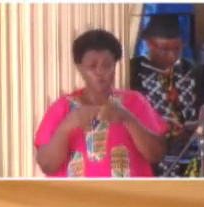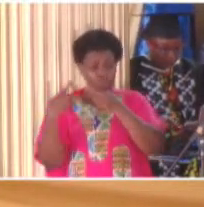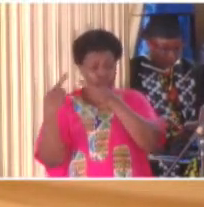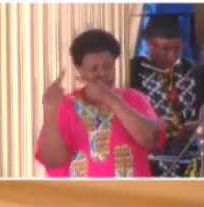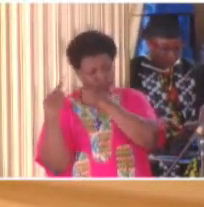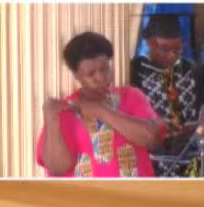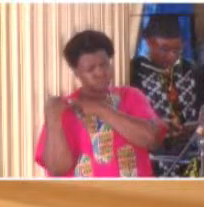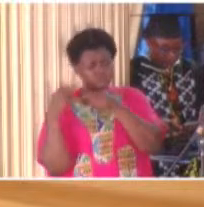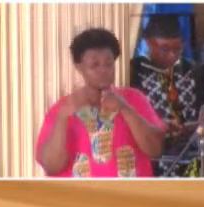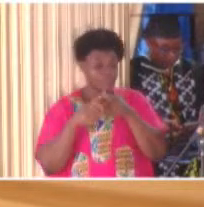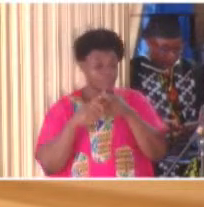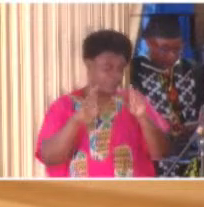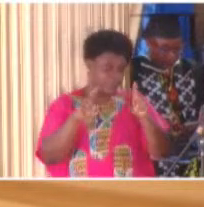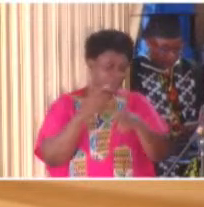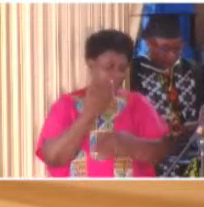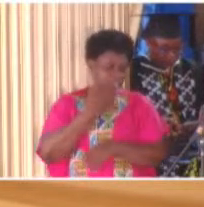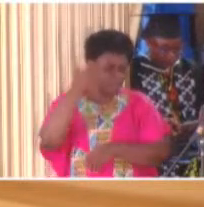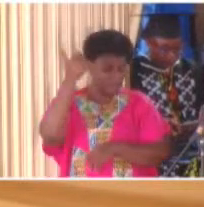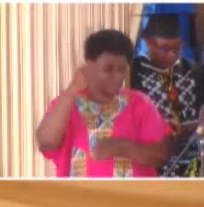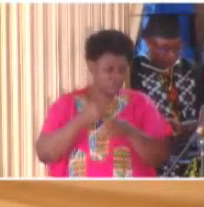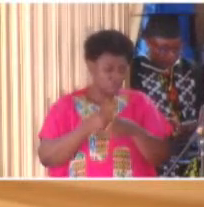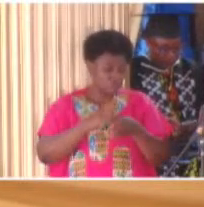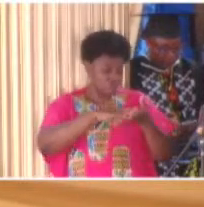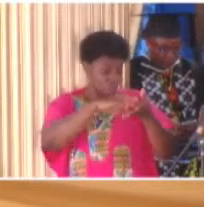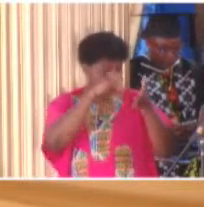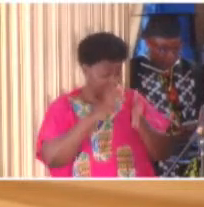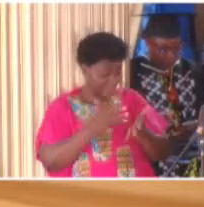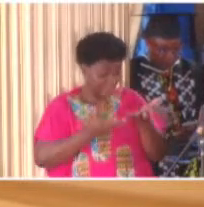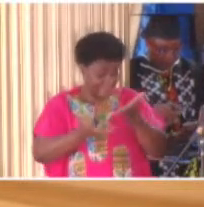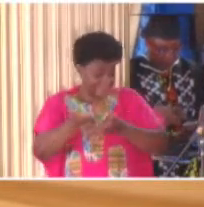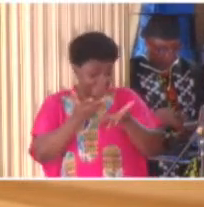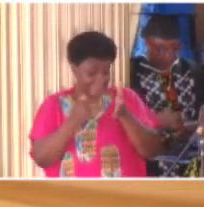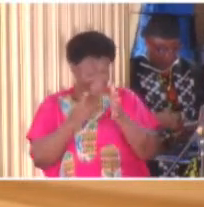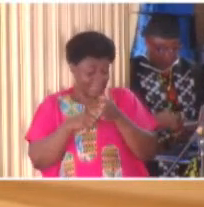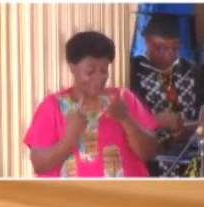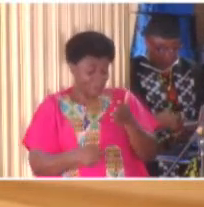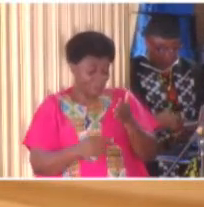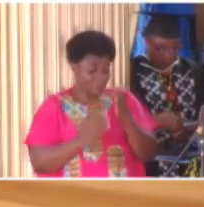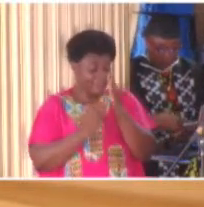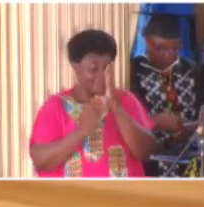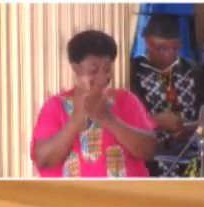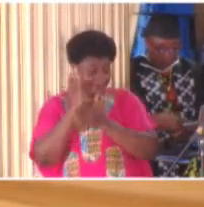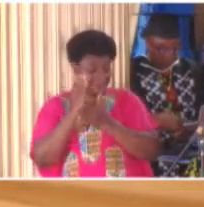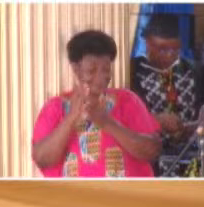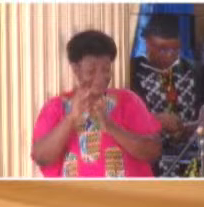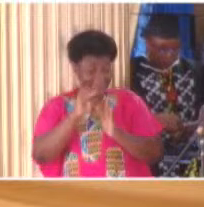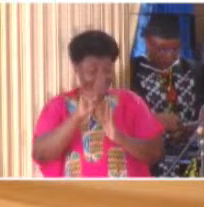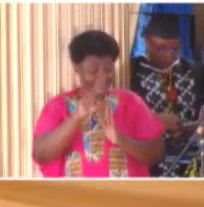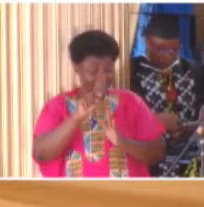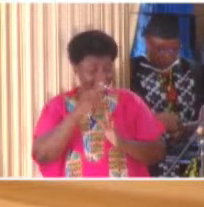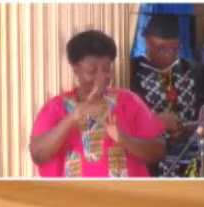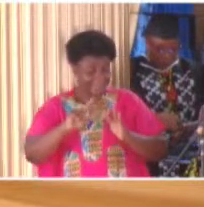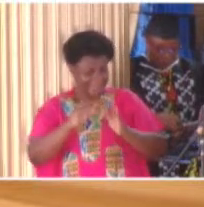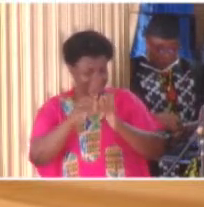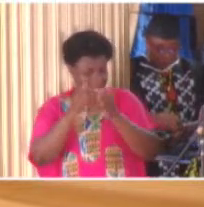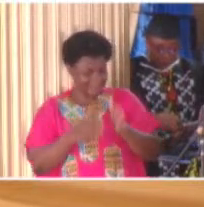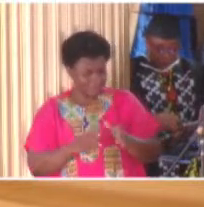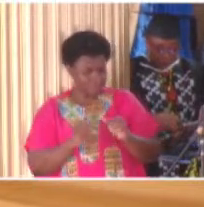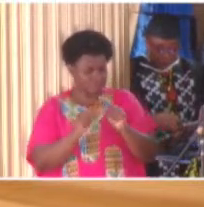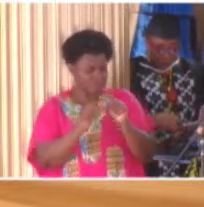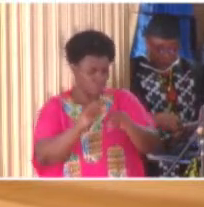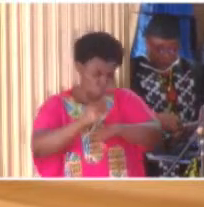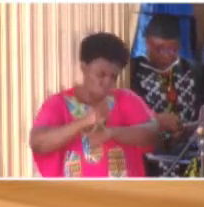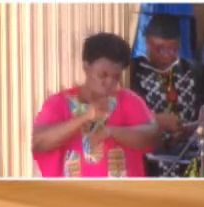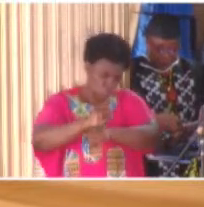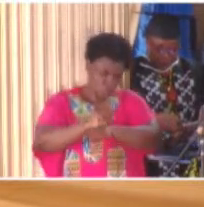educational excellence, student engagement, and ethical leadership. We continue to work hard, not just to improve upon our standings